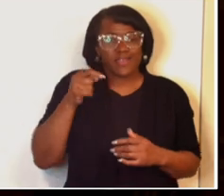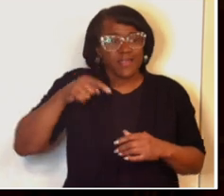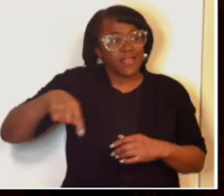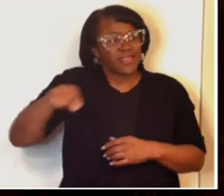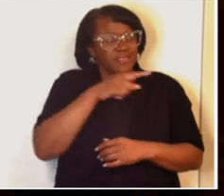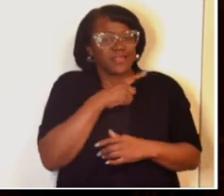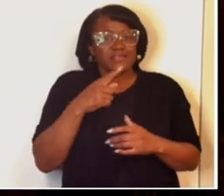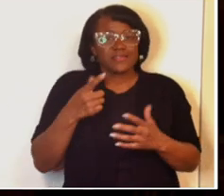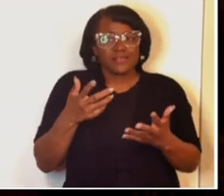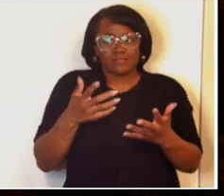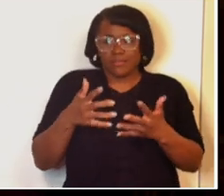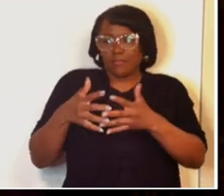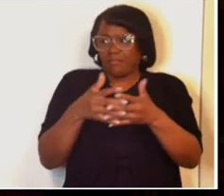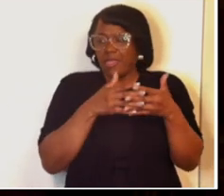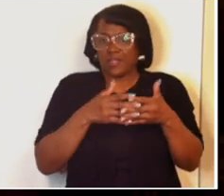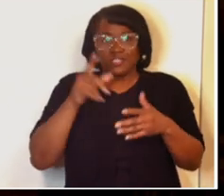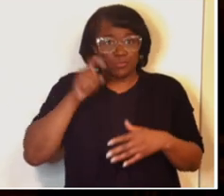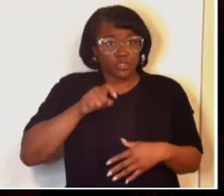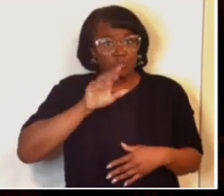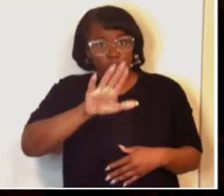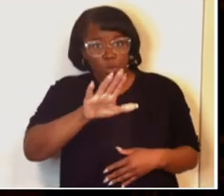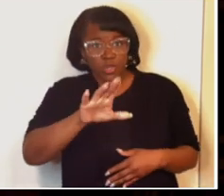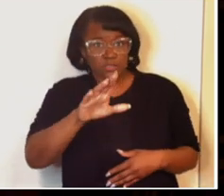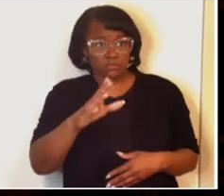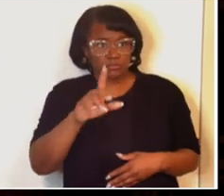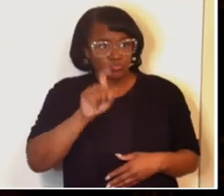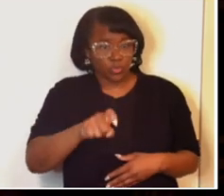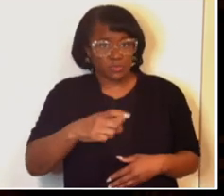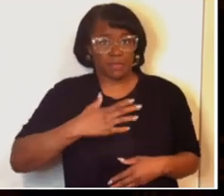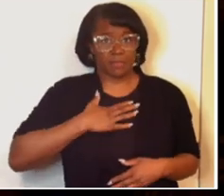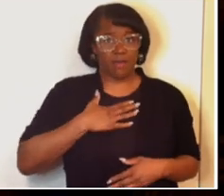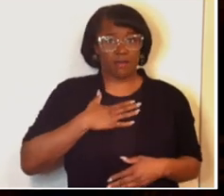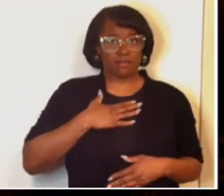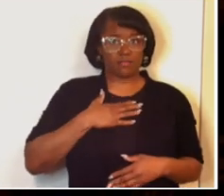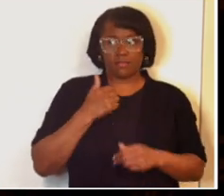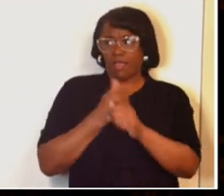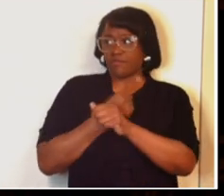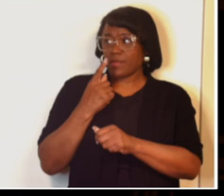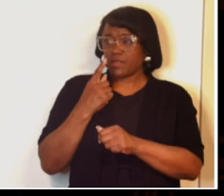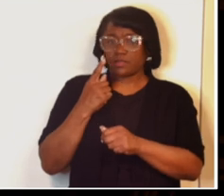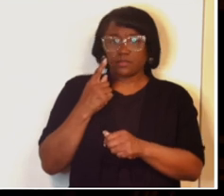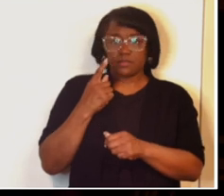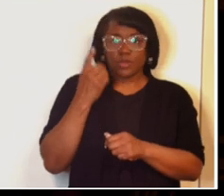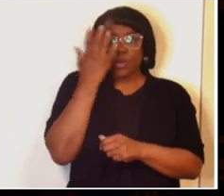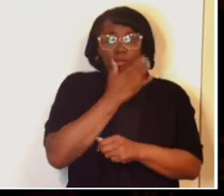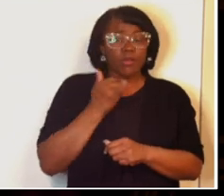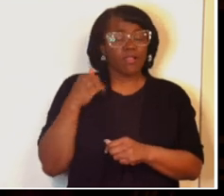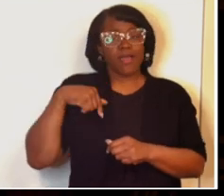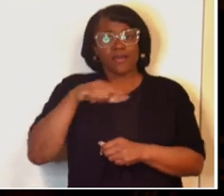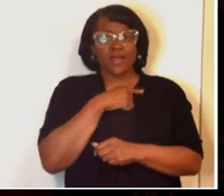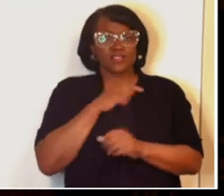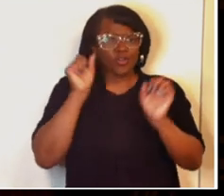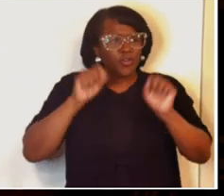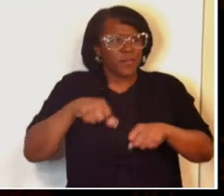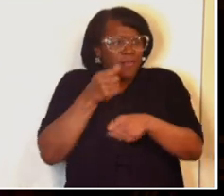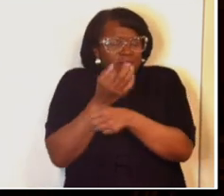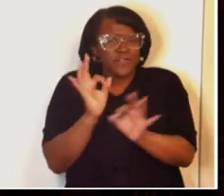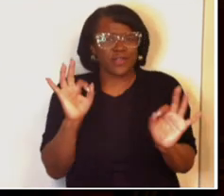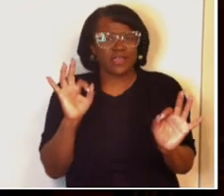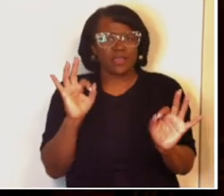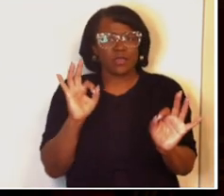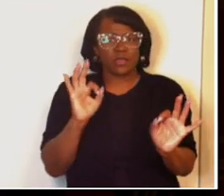supposedly yours and mine, and everyone else that looks like us, would have been a land of freedom or real